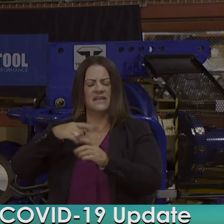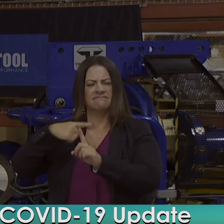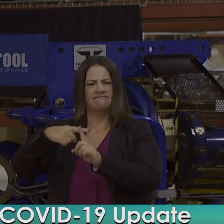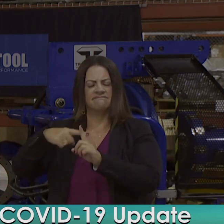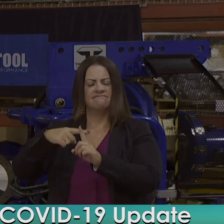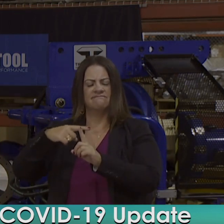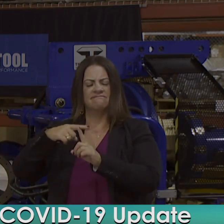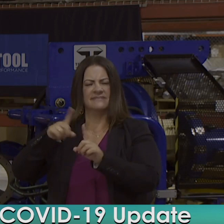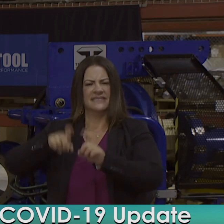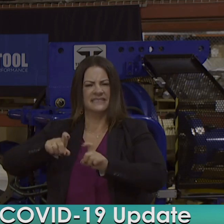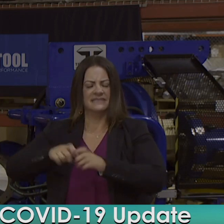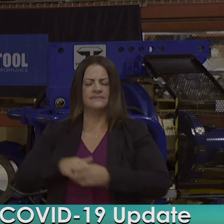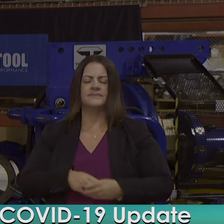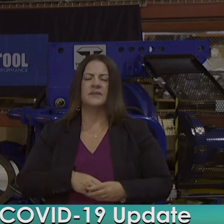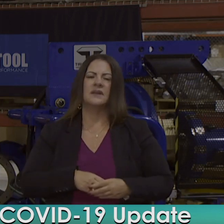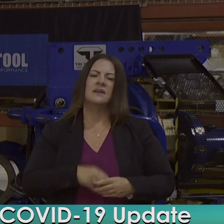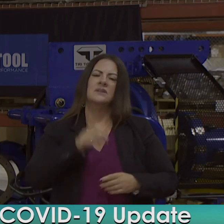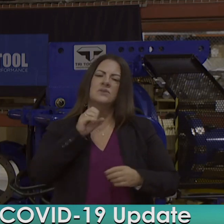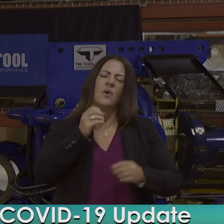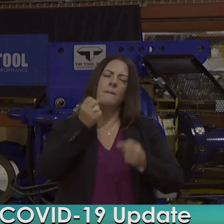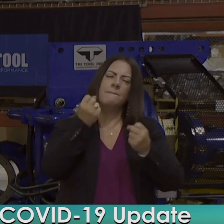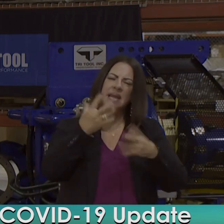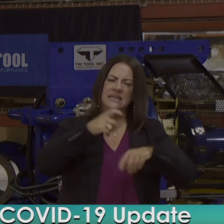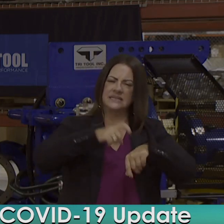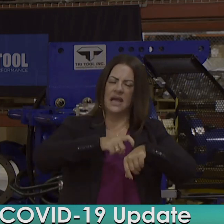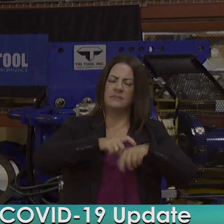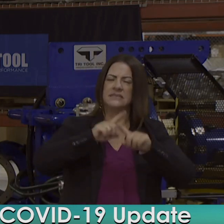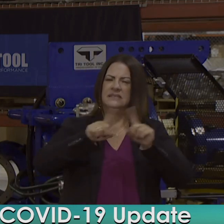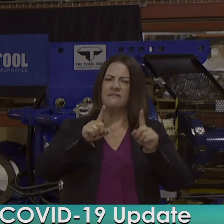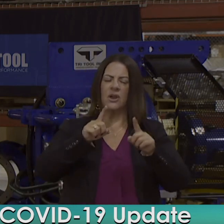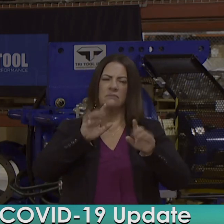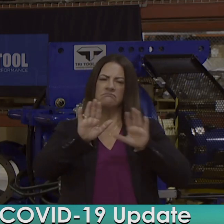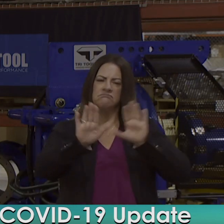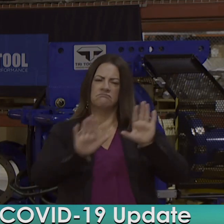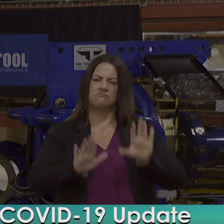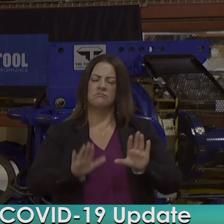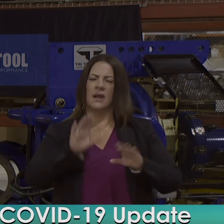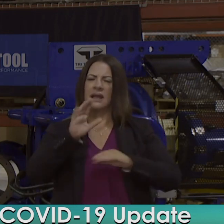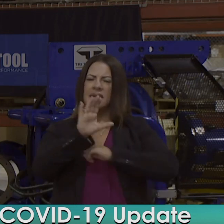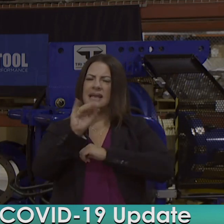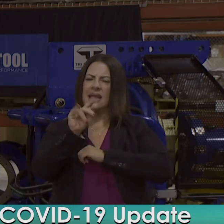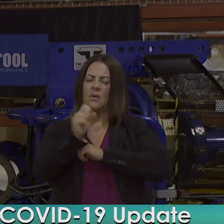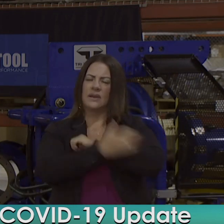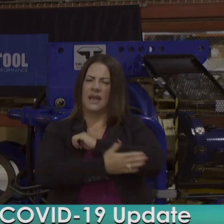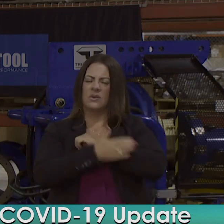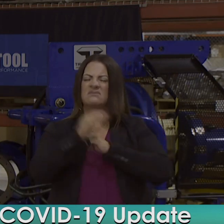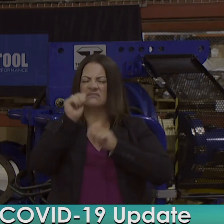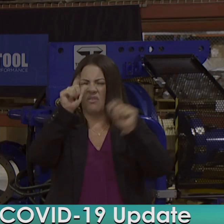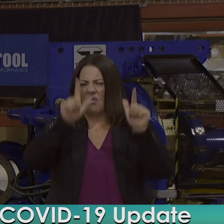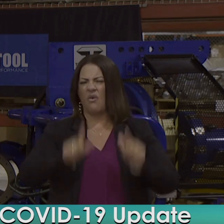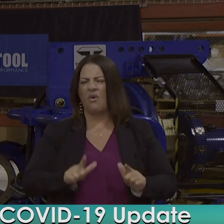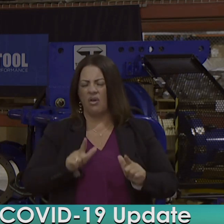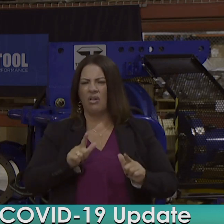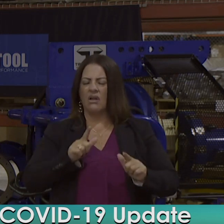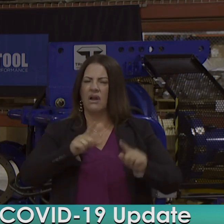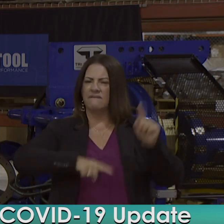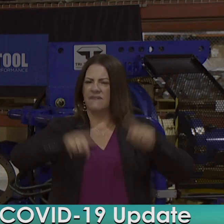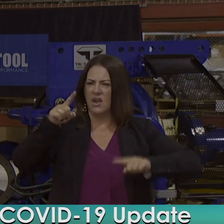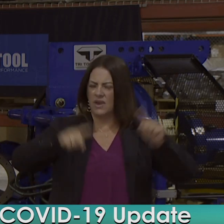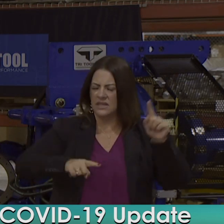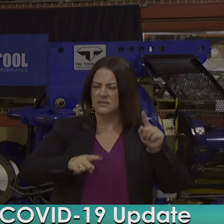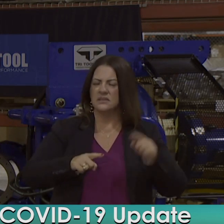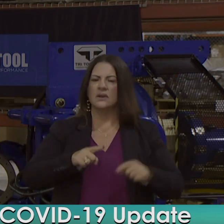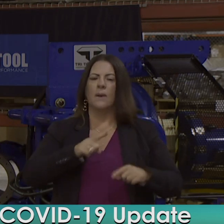some of their attestations change based upon conditions, we offer technical assistance at the state